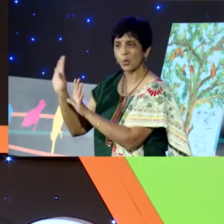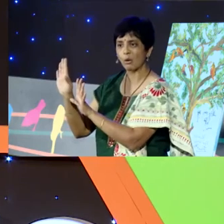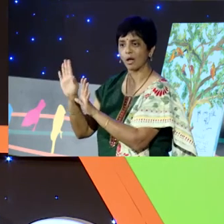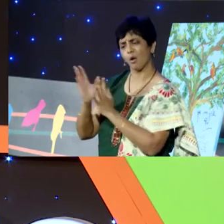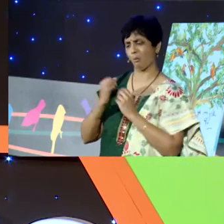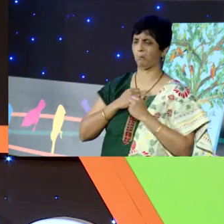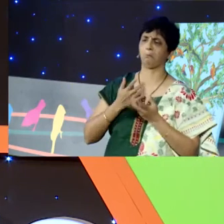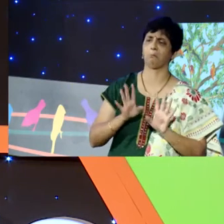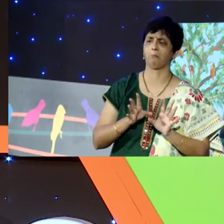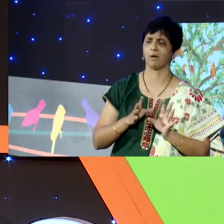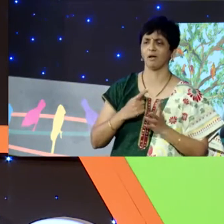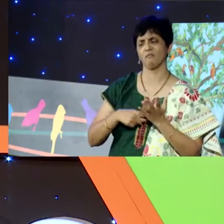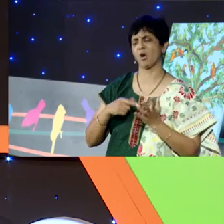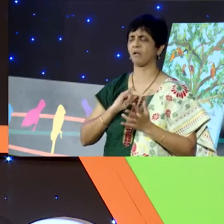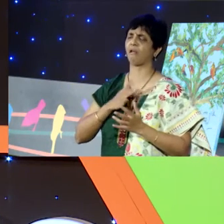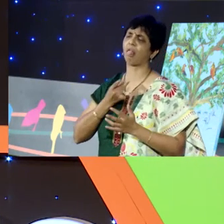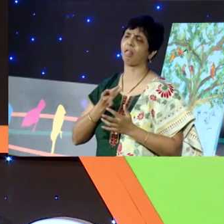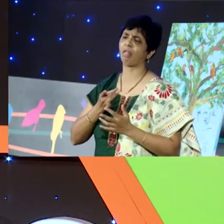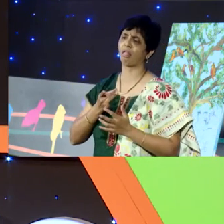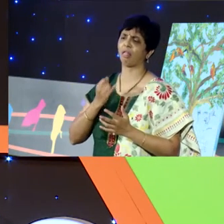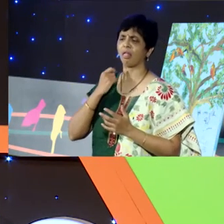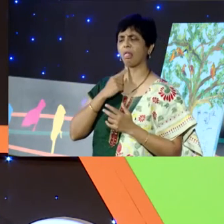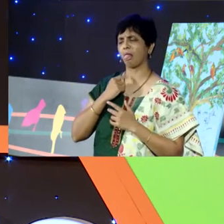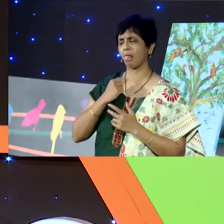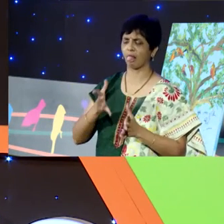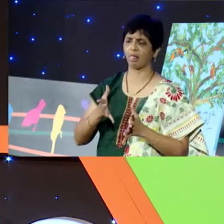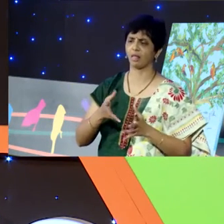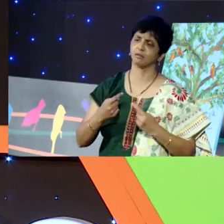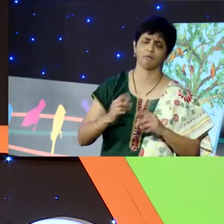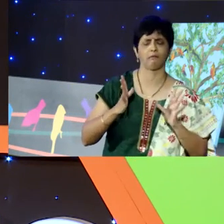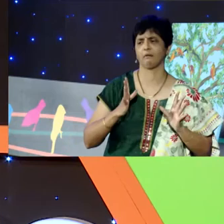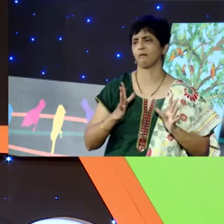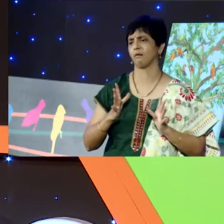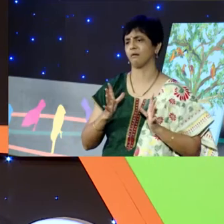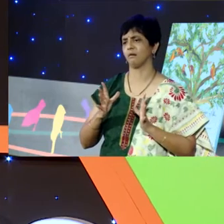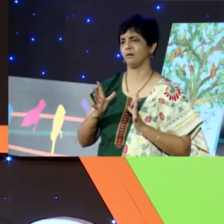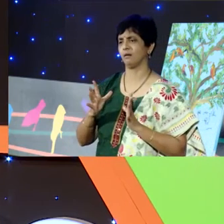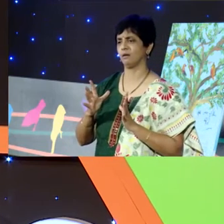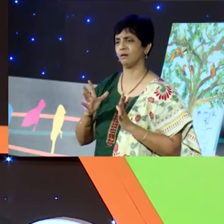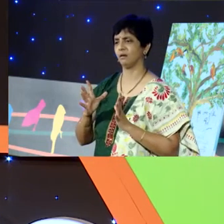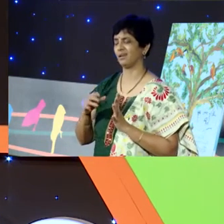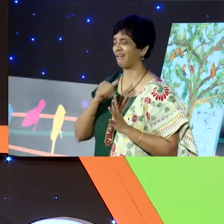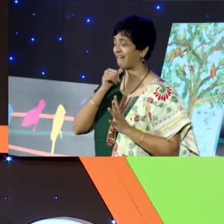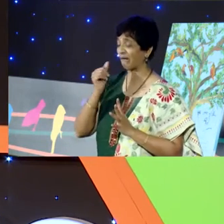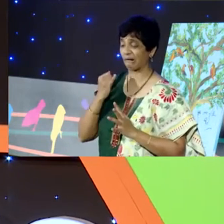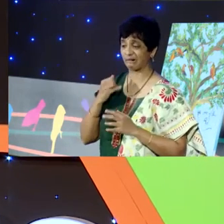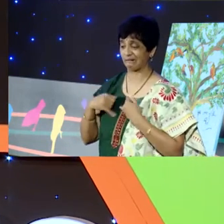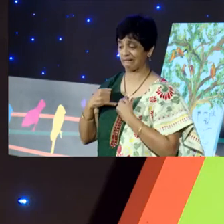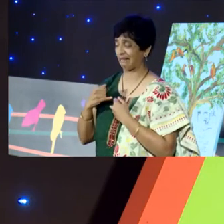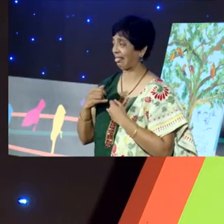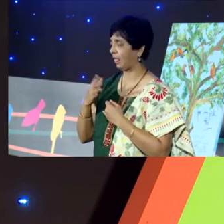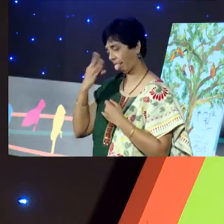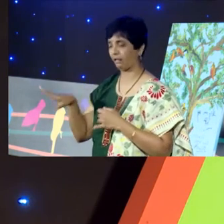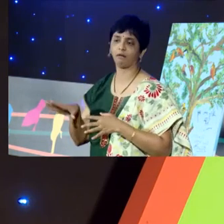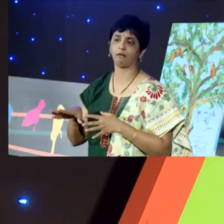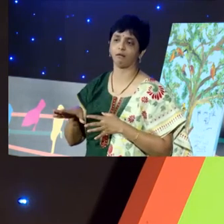So whatever interested me was not studying, because that was what interested me, so I learned about it. Whatever didn't interest me, I just forgot